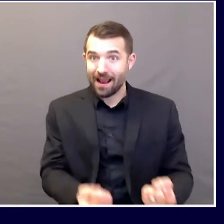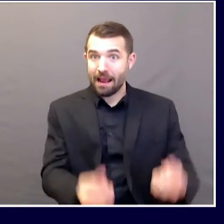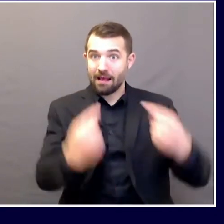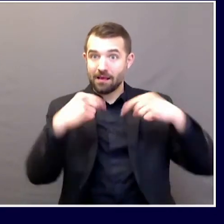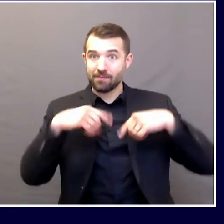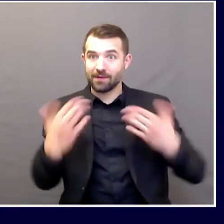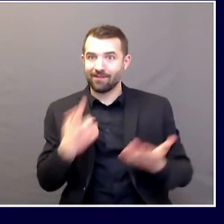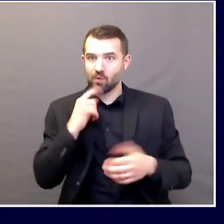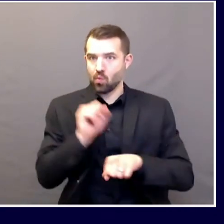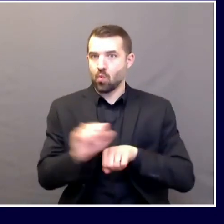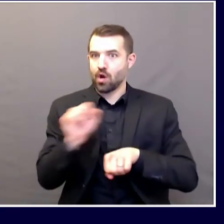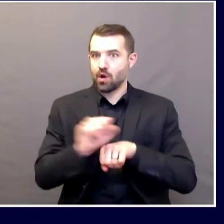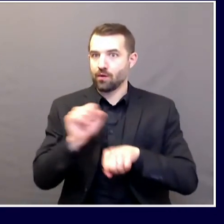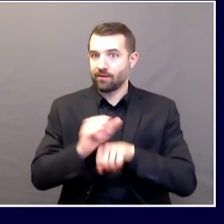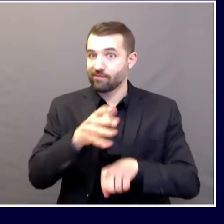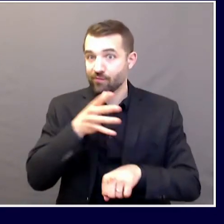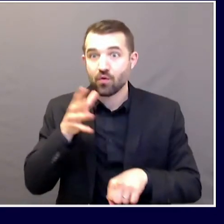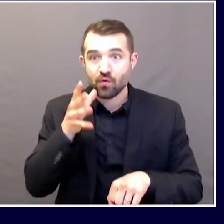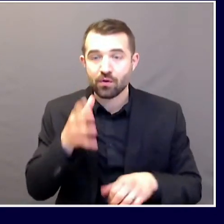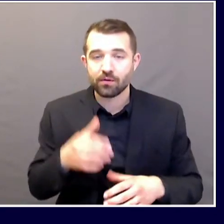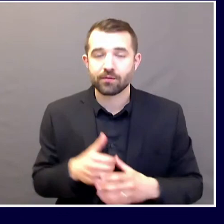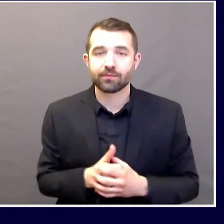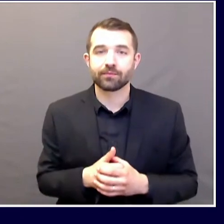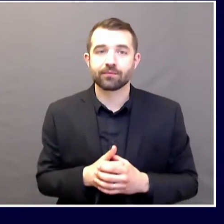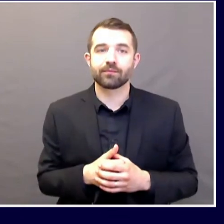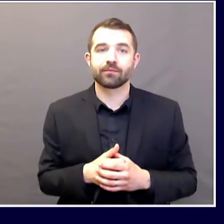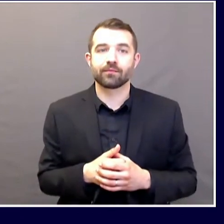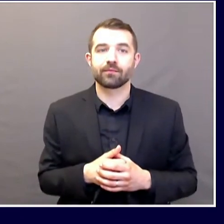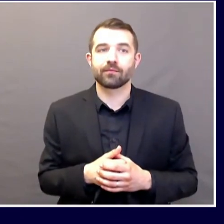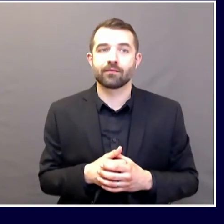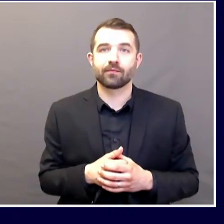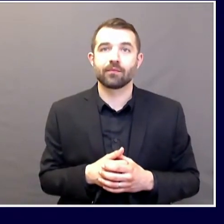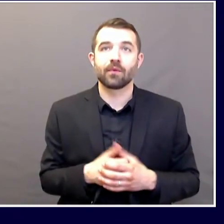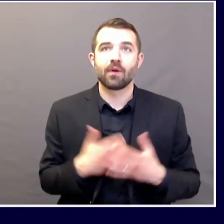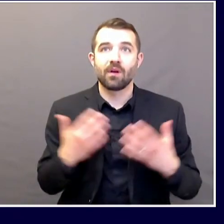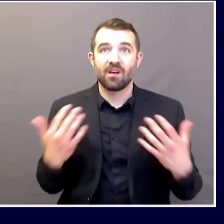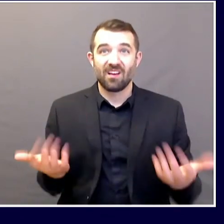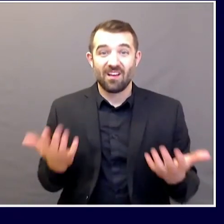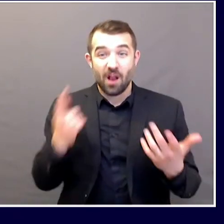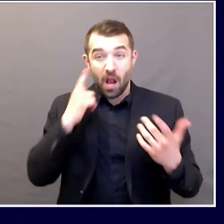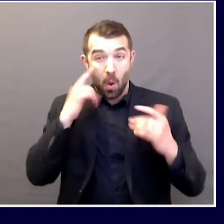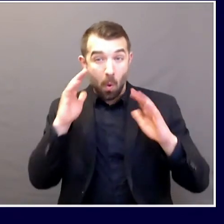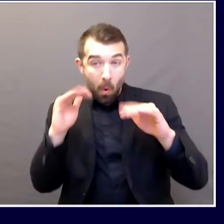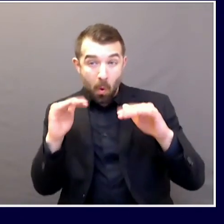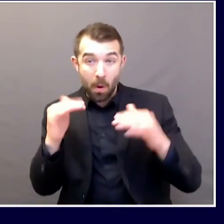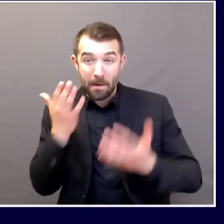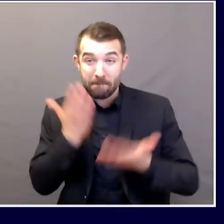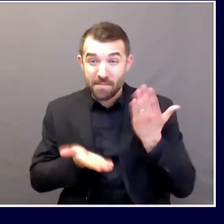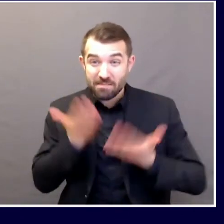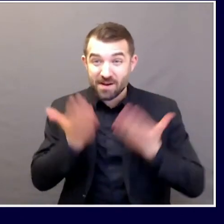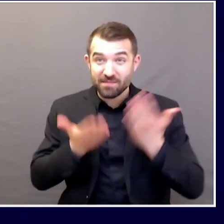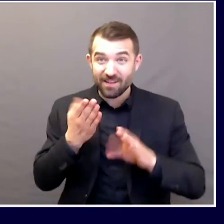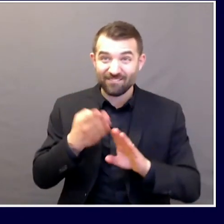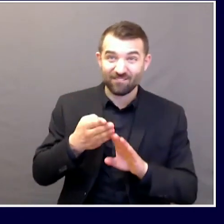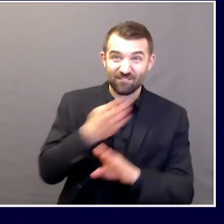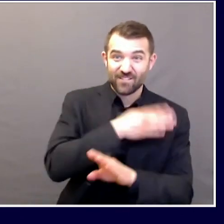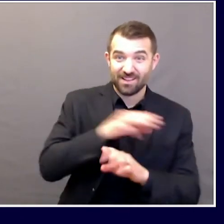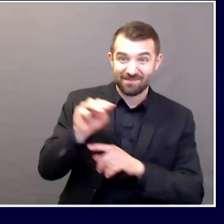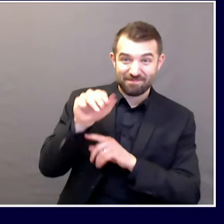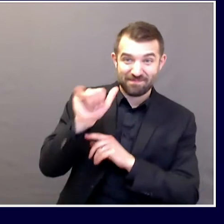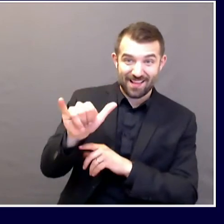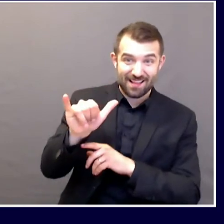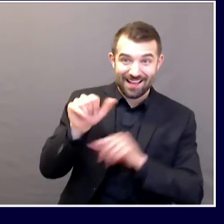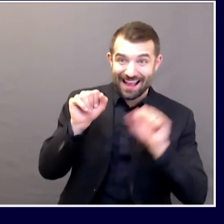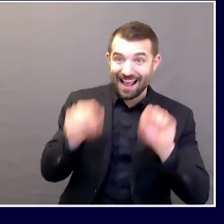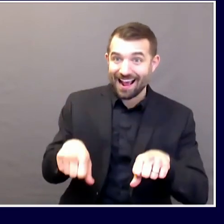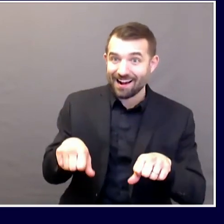opportunity to accommodate agricultural workers without age restriction ahead of May. And this is me talking now. You might recall that at